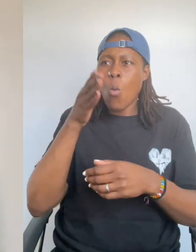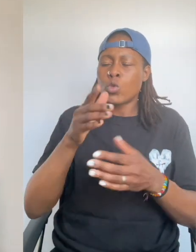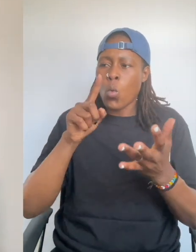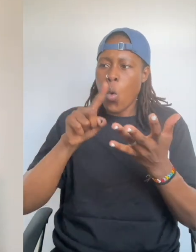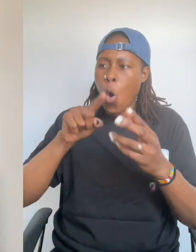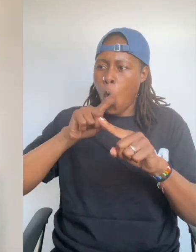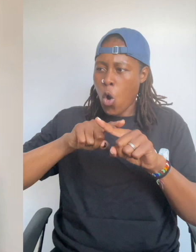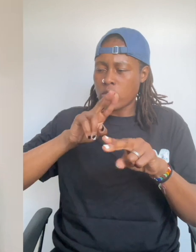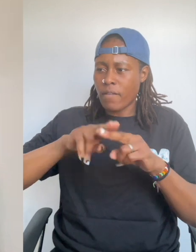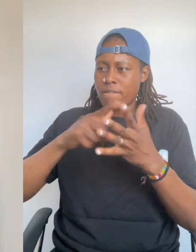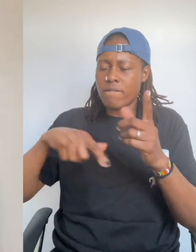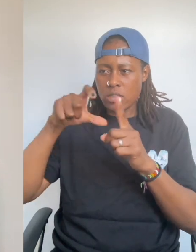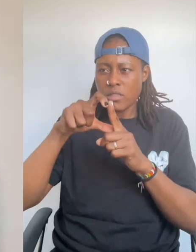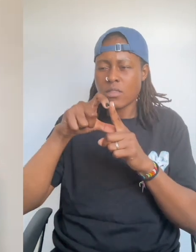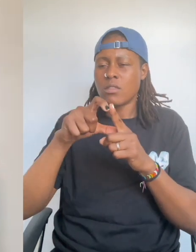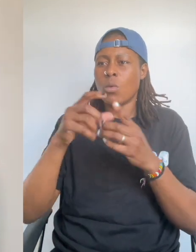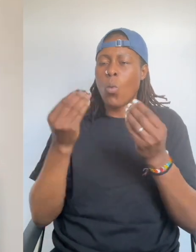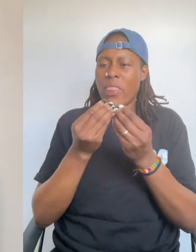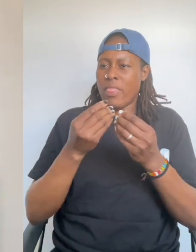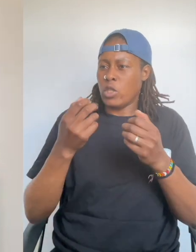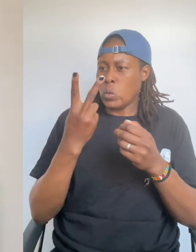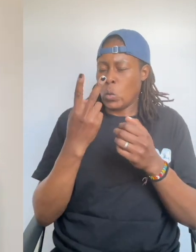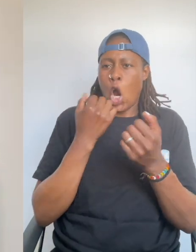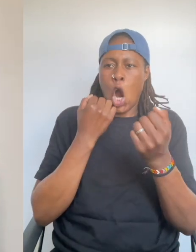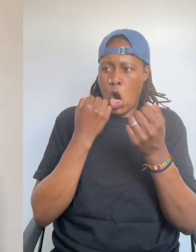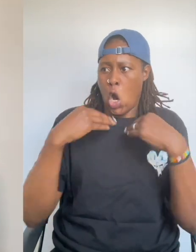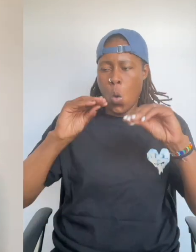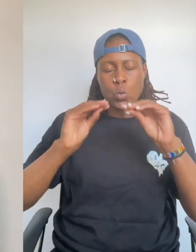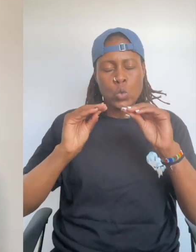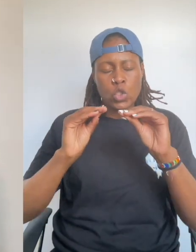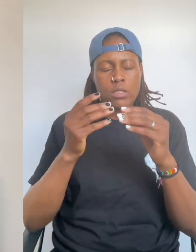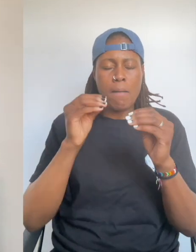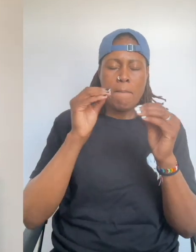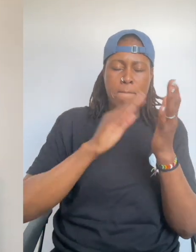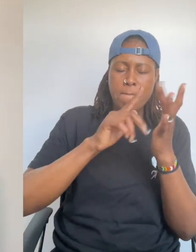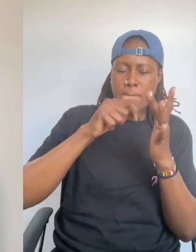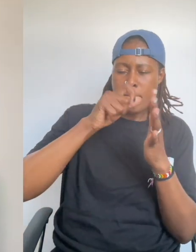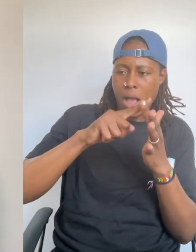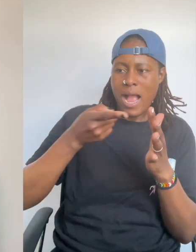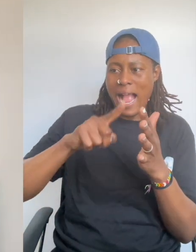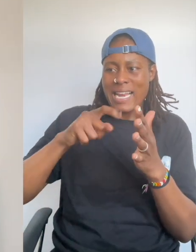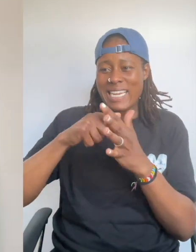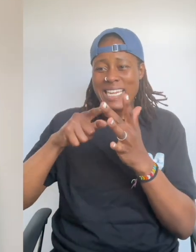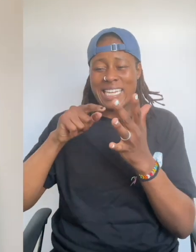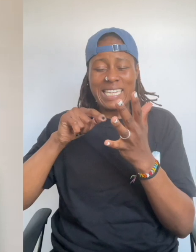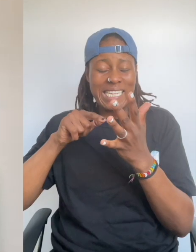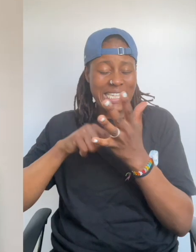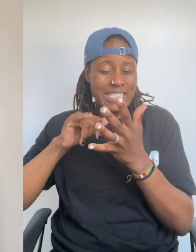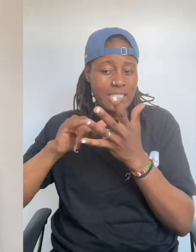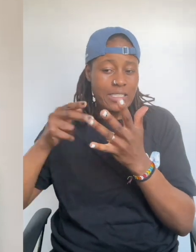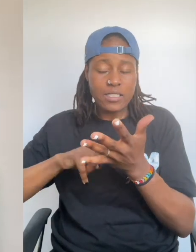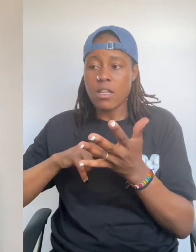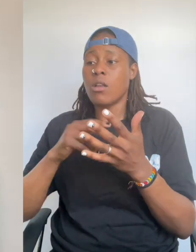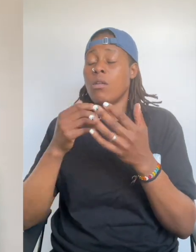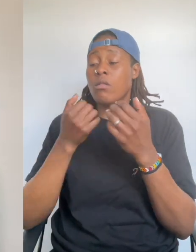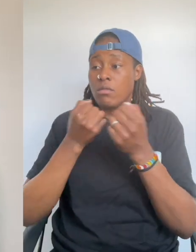Banbury. It was me, Mike, and Kitson, my coaches at the time. And we fought semi-finals and finals. And that was sort of my first taste